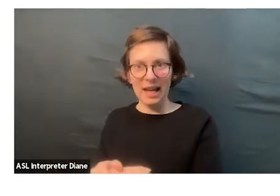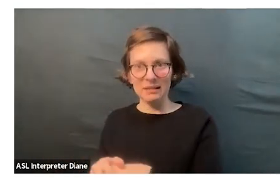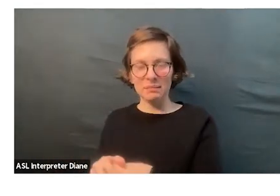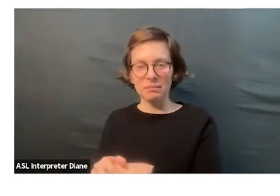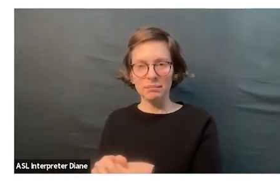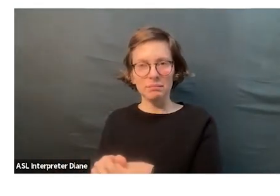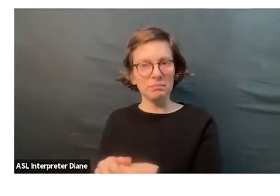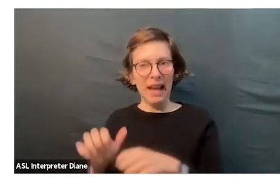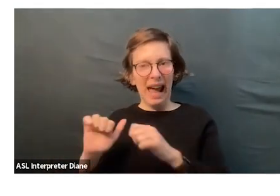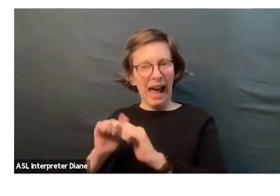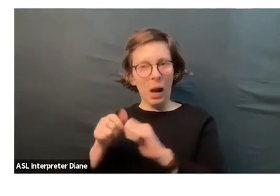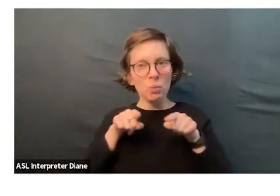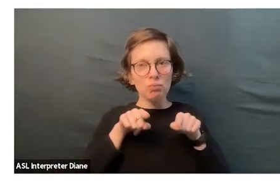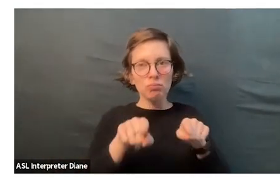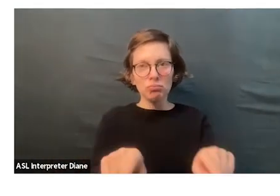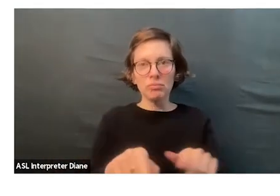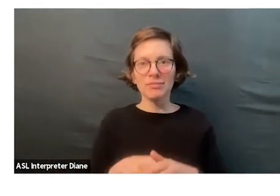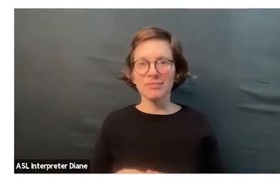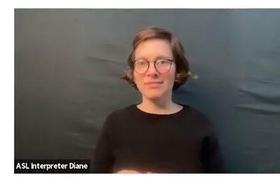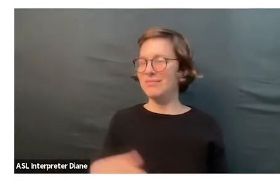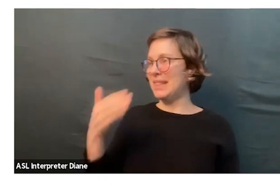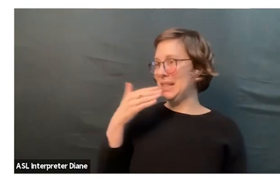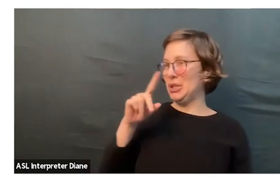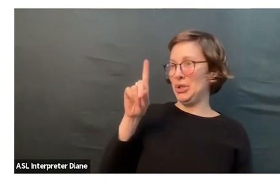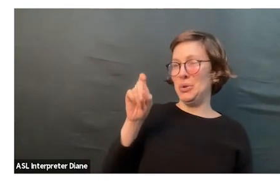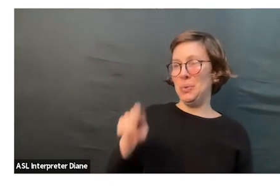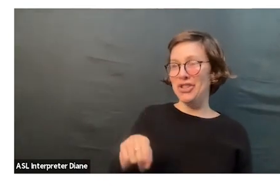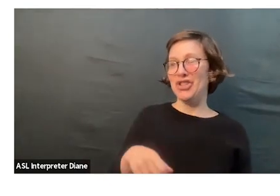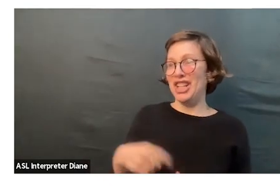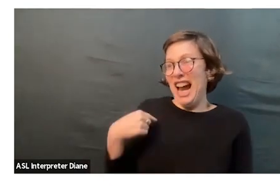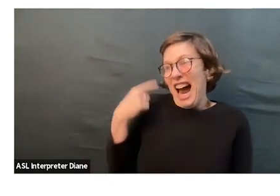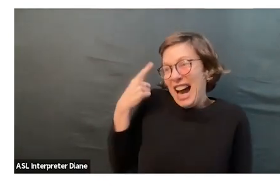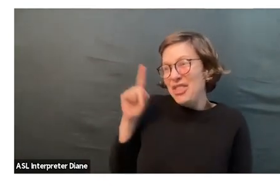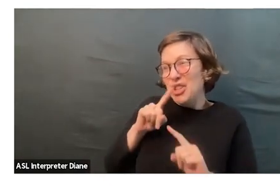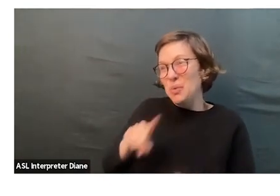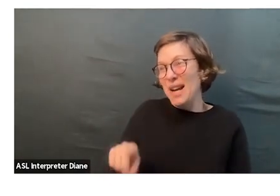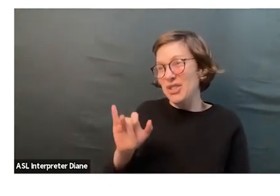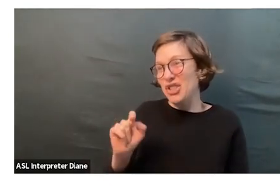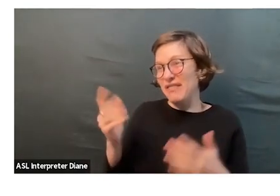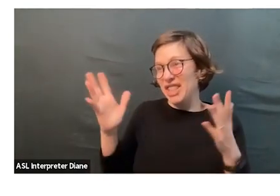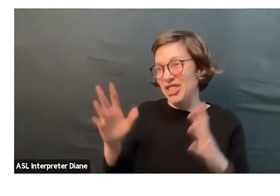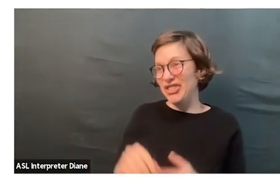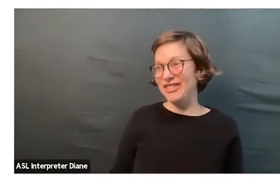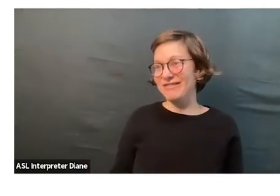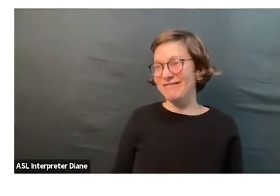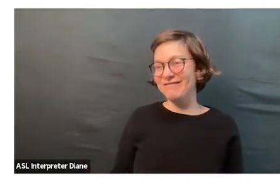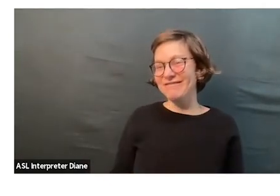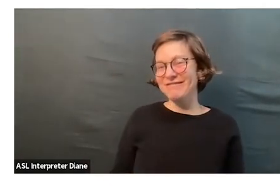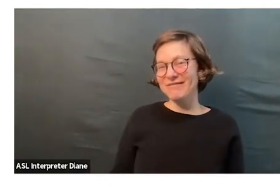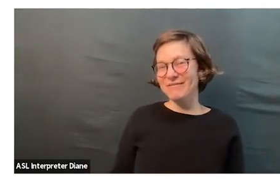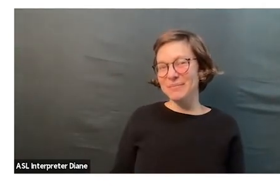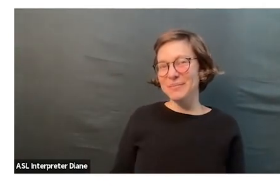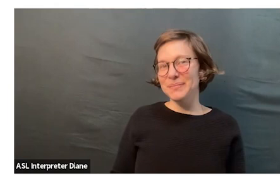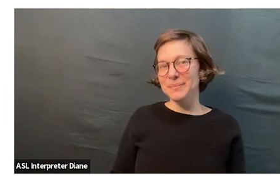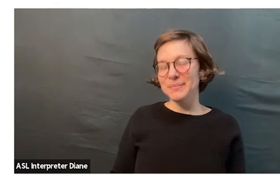there's, very little accountability for people who go over their carbon emissions, or corporations who are responsible,